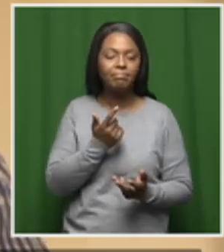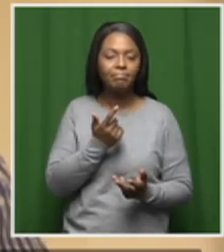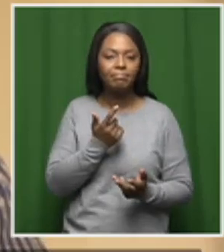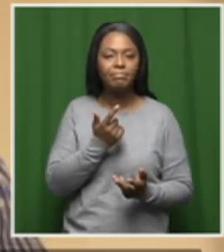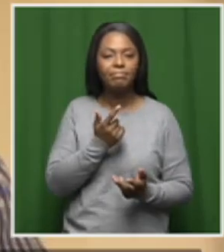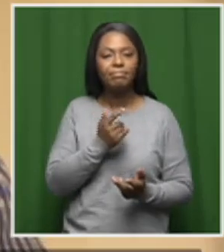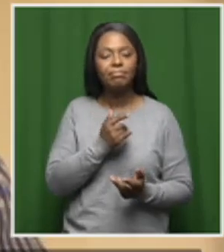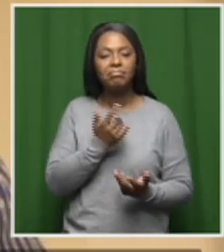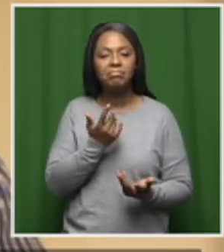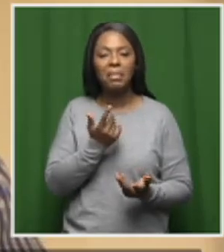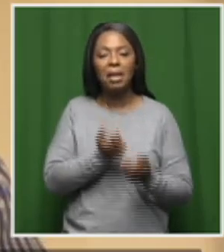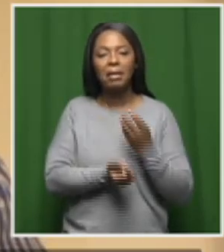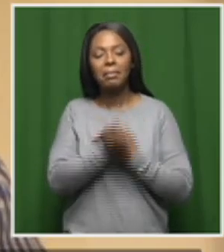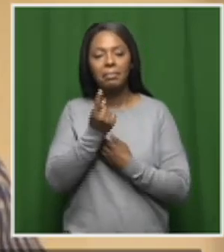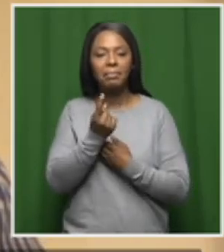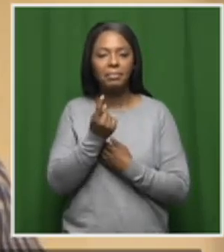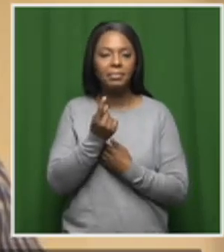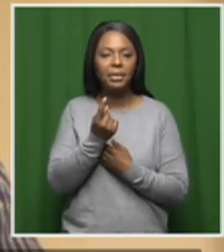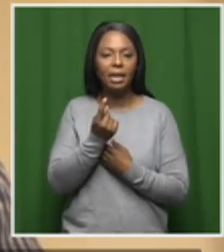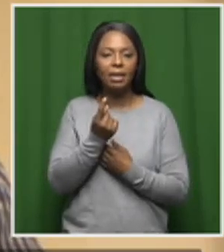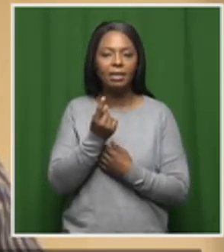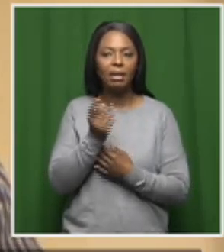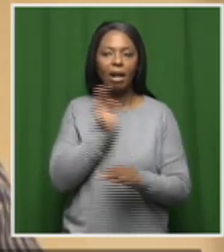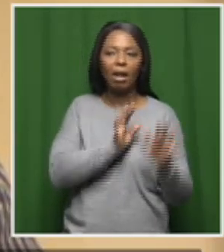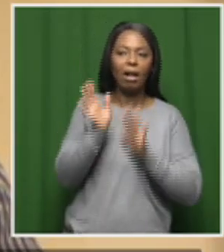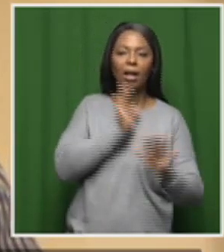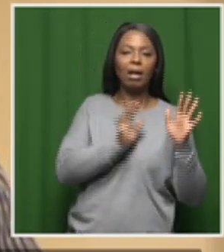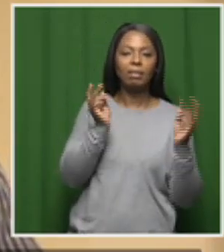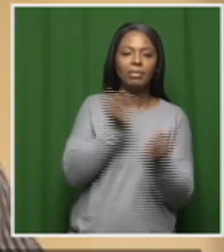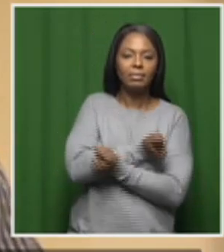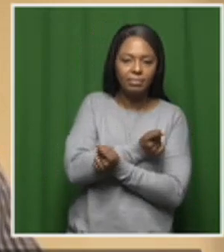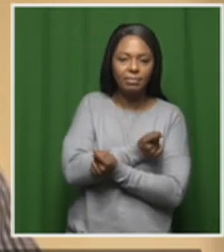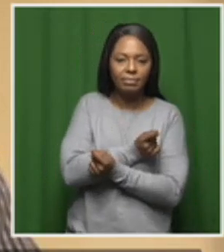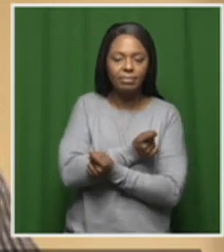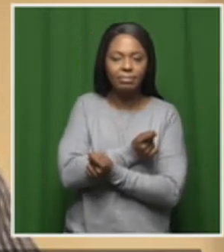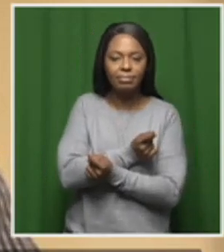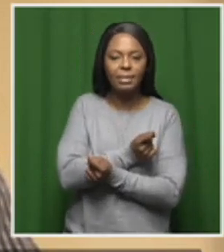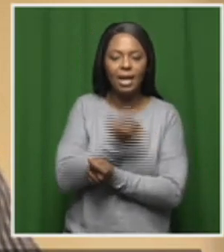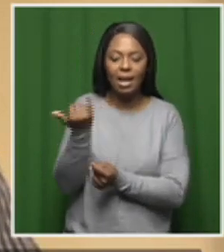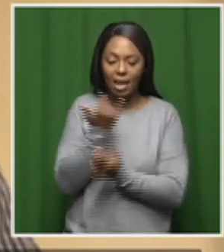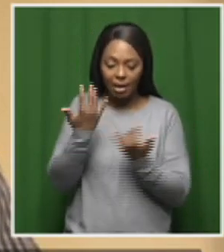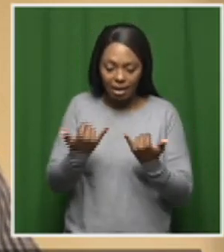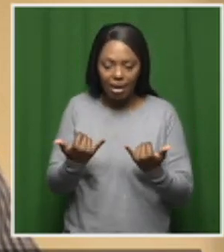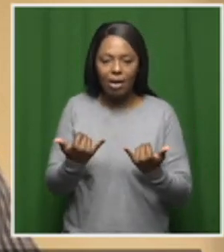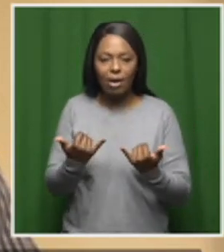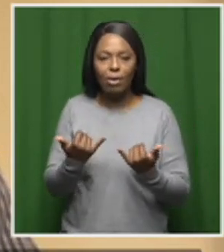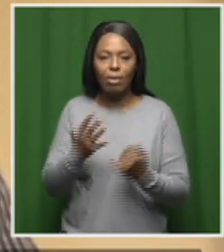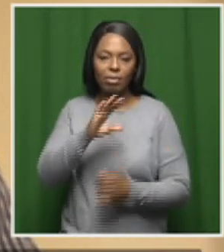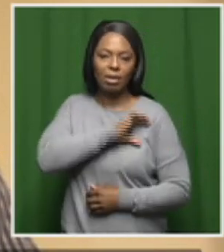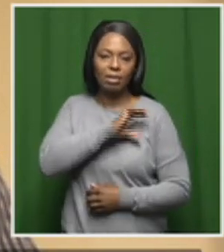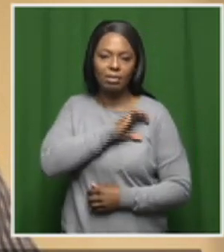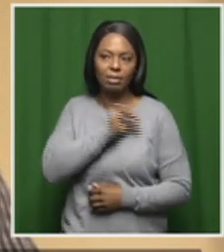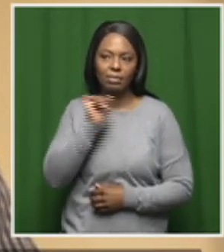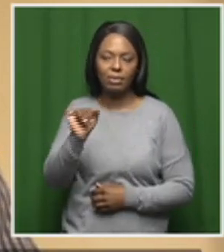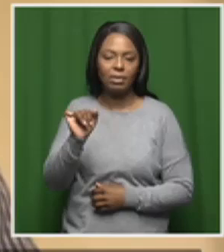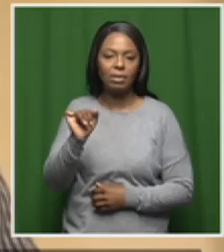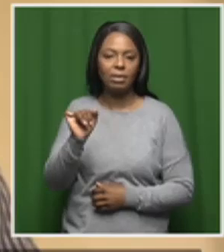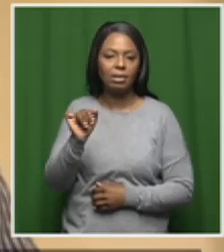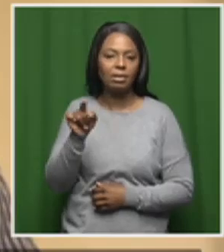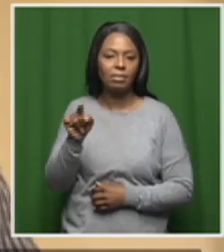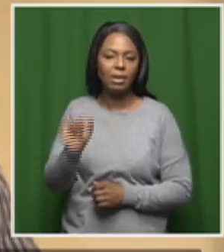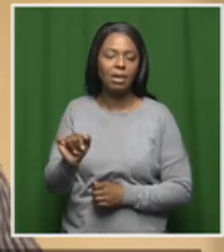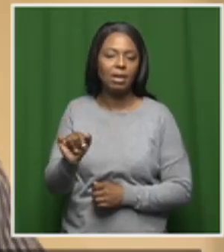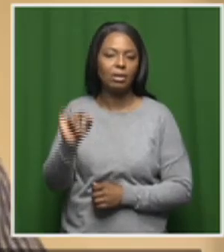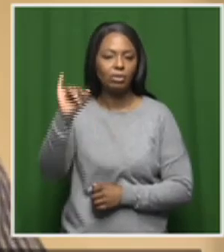just led to spiral out of control like we have now, where the residents of the City of Johannesburg owes the city about